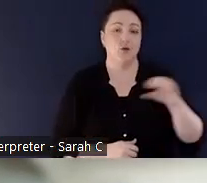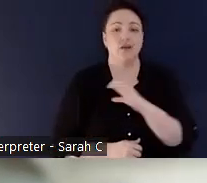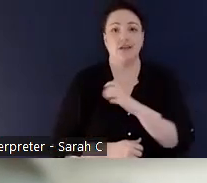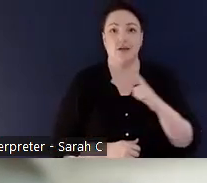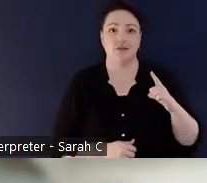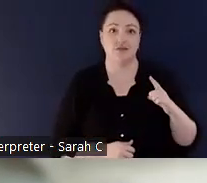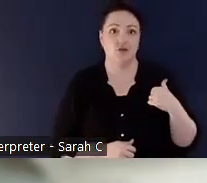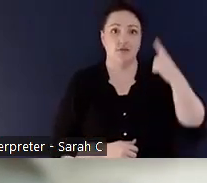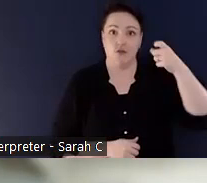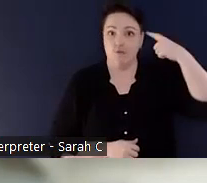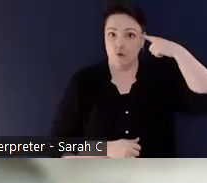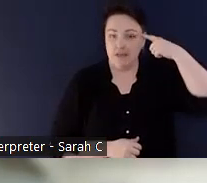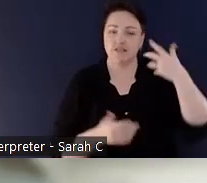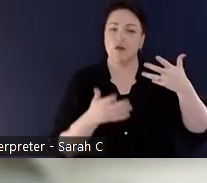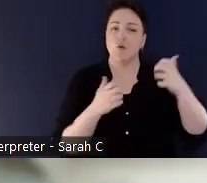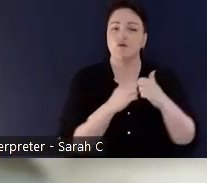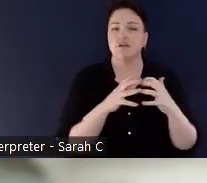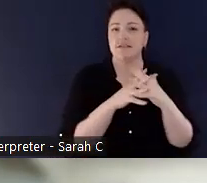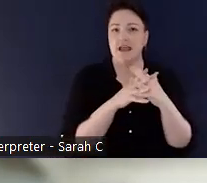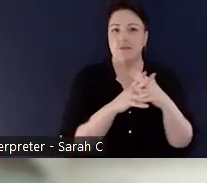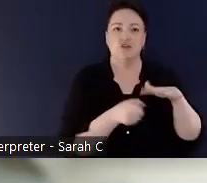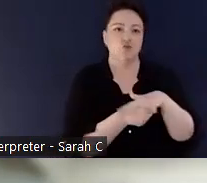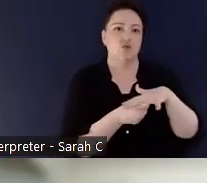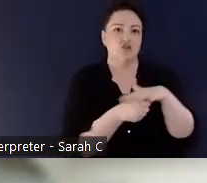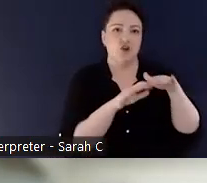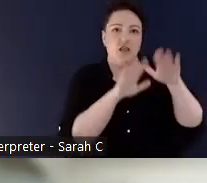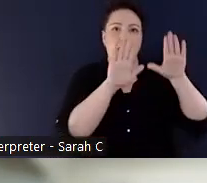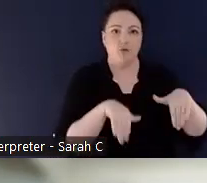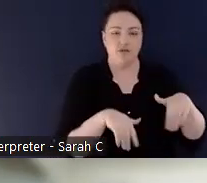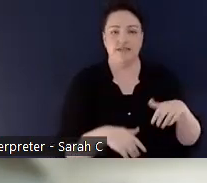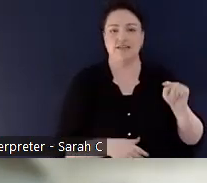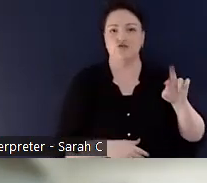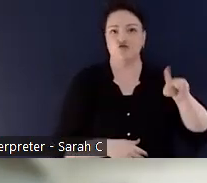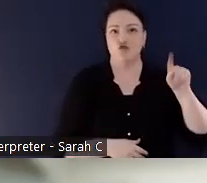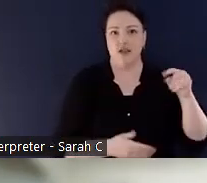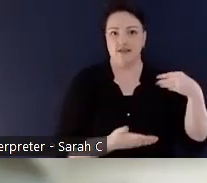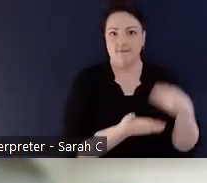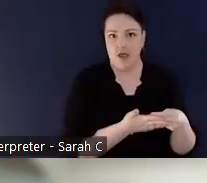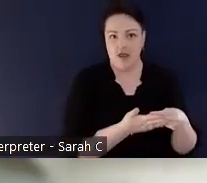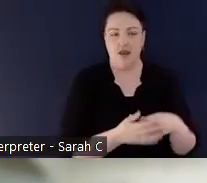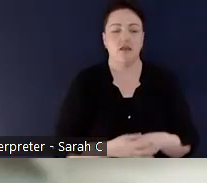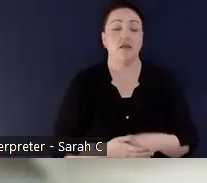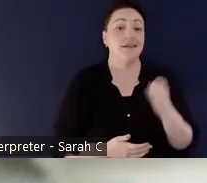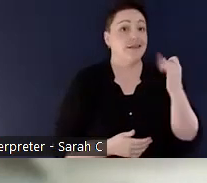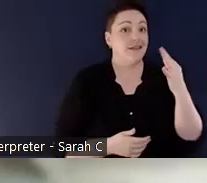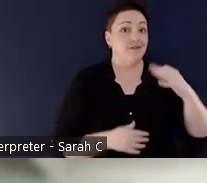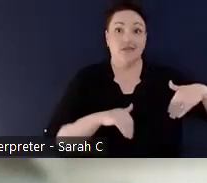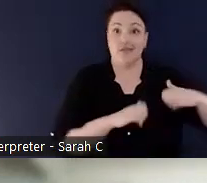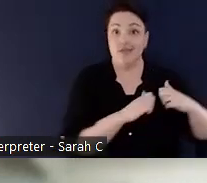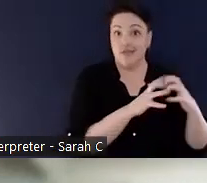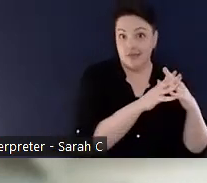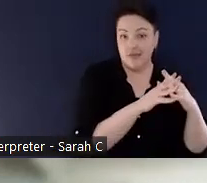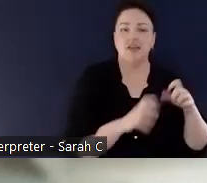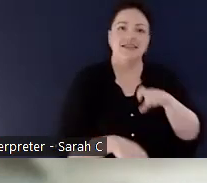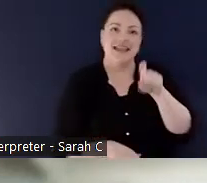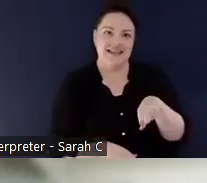housing trust fund. So in the event that the trust fund isn't in effect yet, they're going to need seed funding